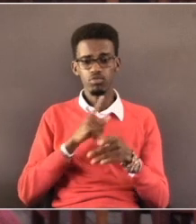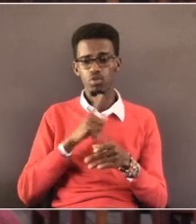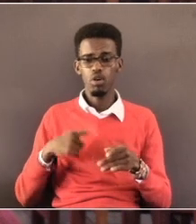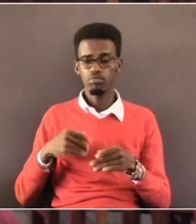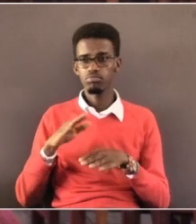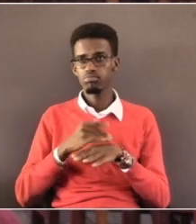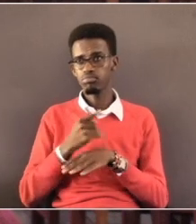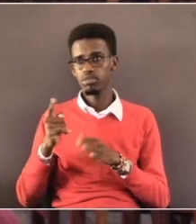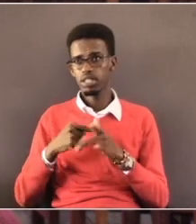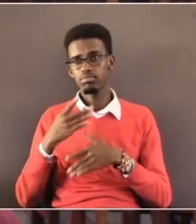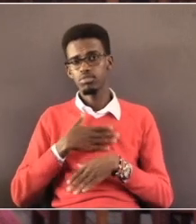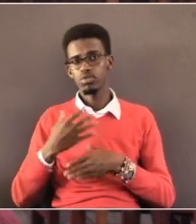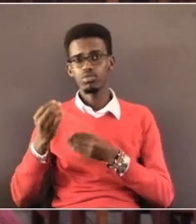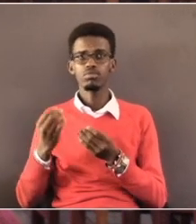walk.